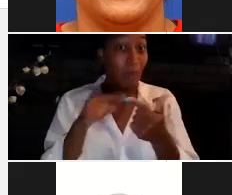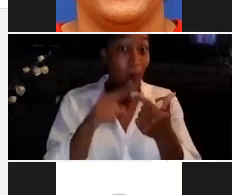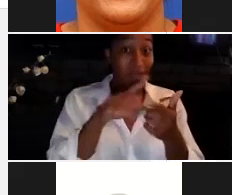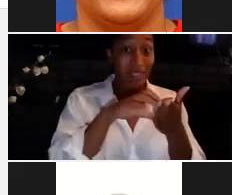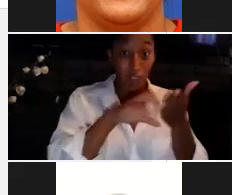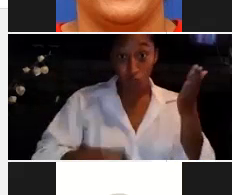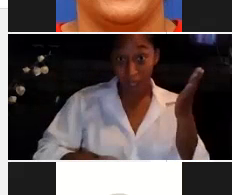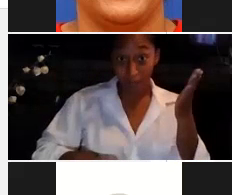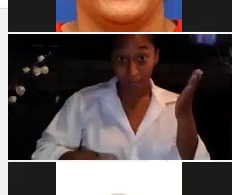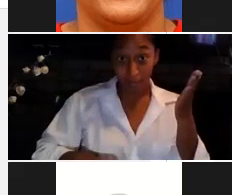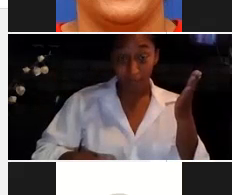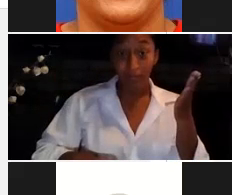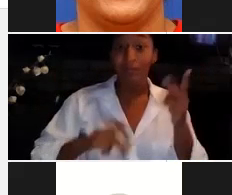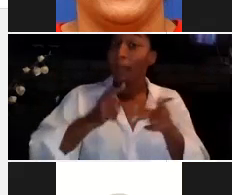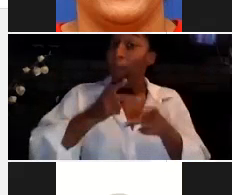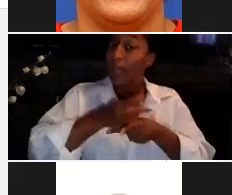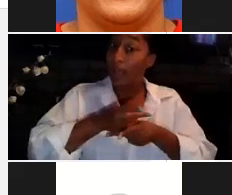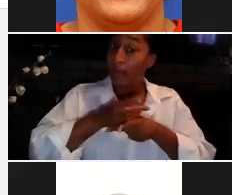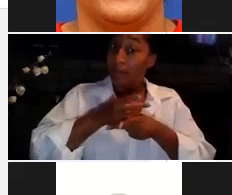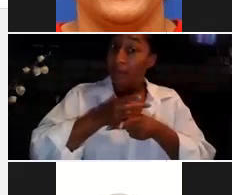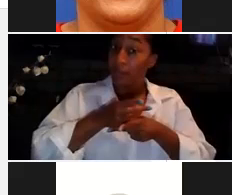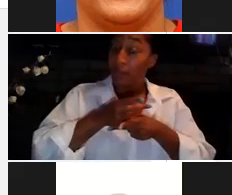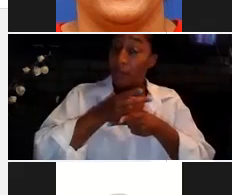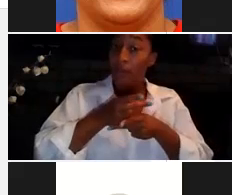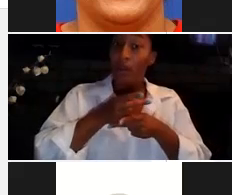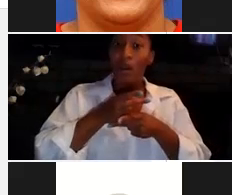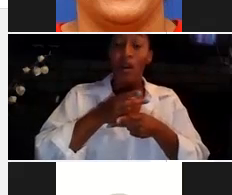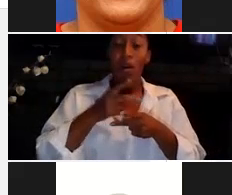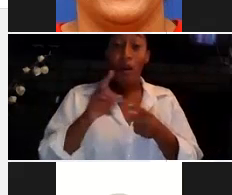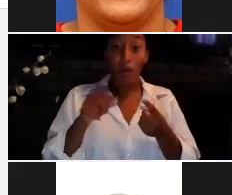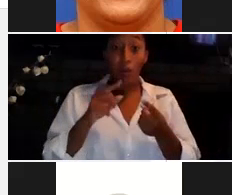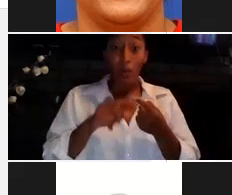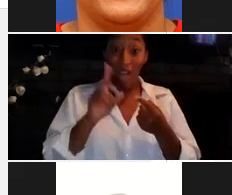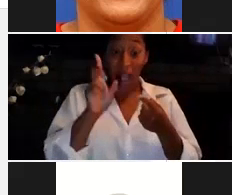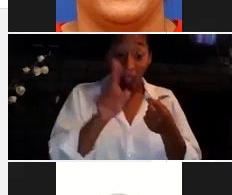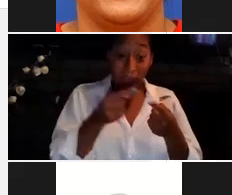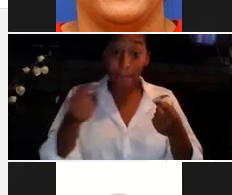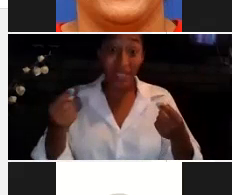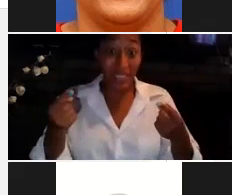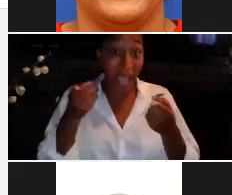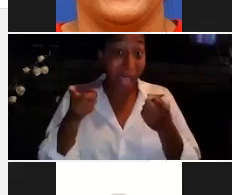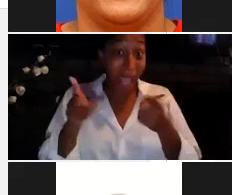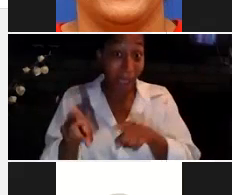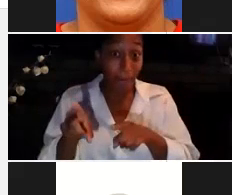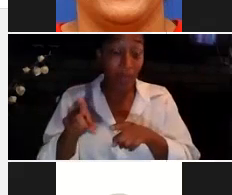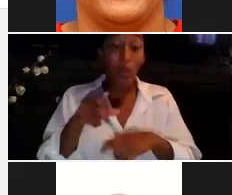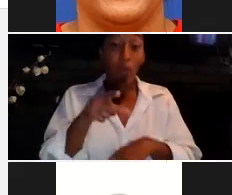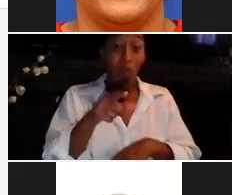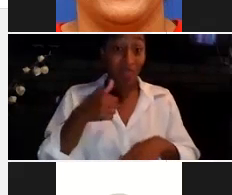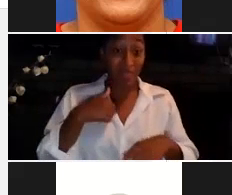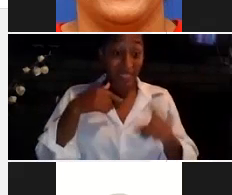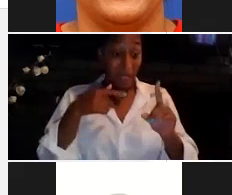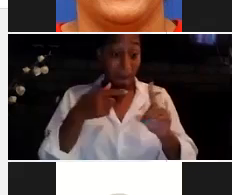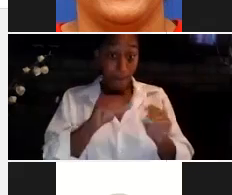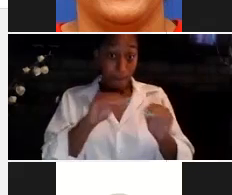okay? So it says, for the reverse situation, where the object moves from a position 7 to 2, meaning